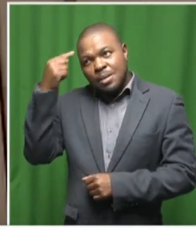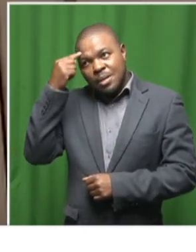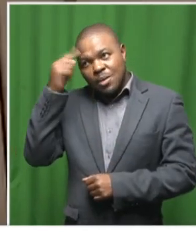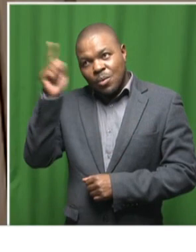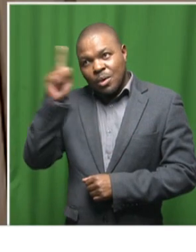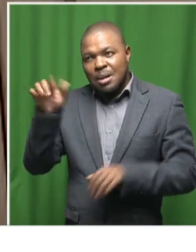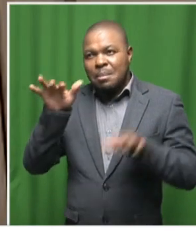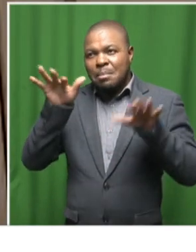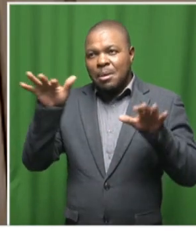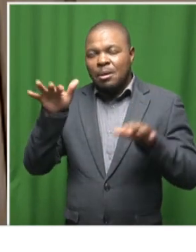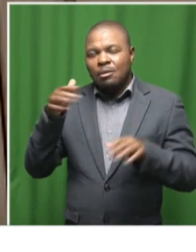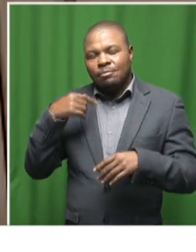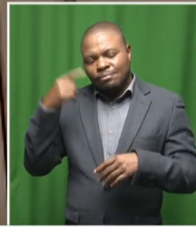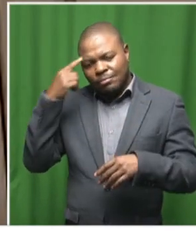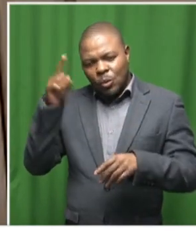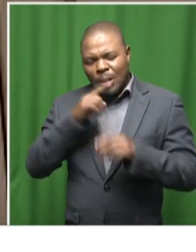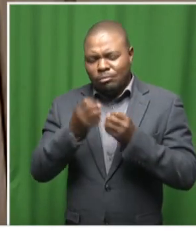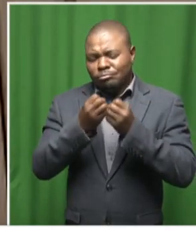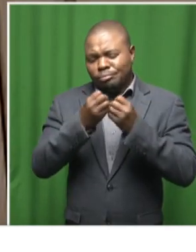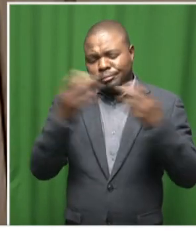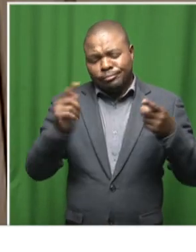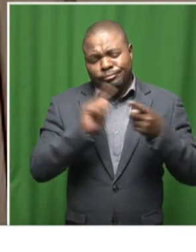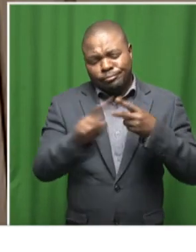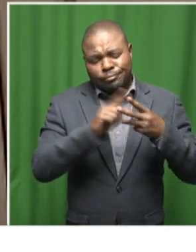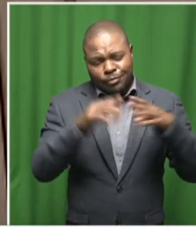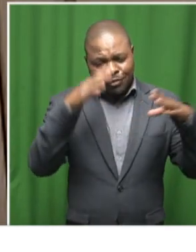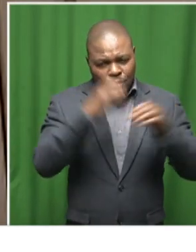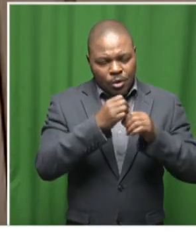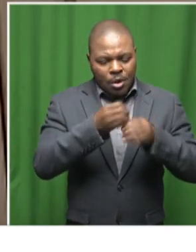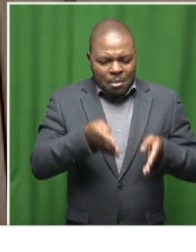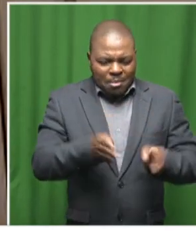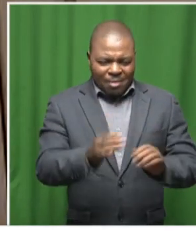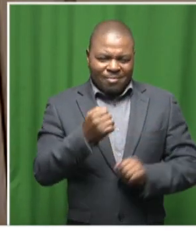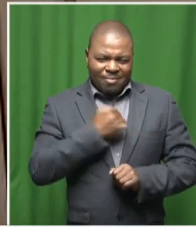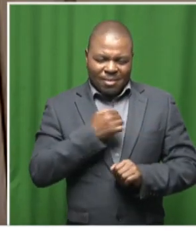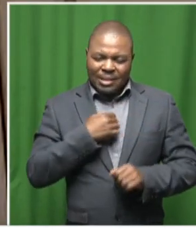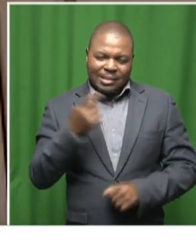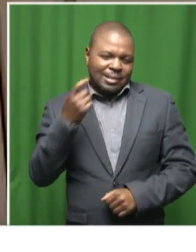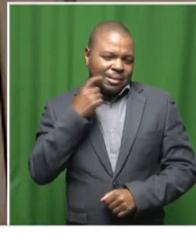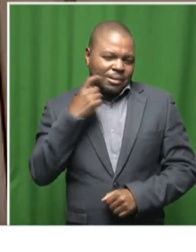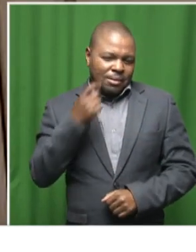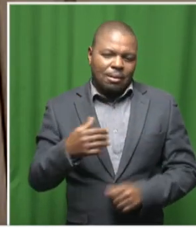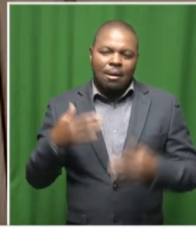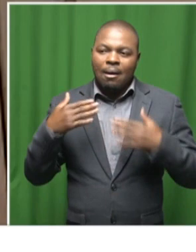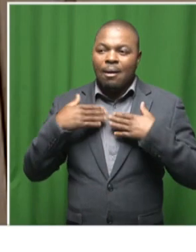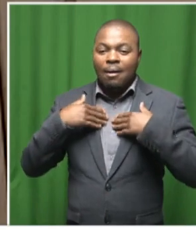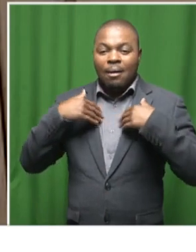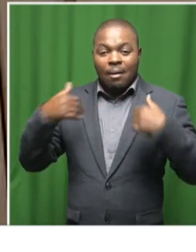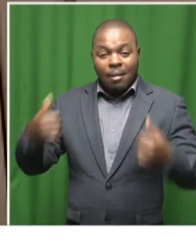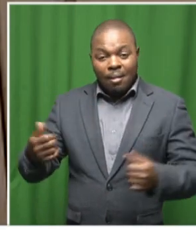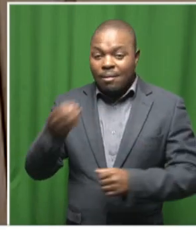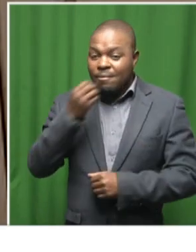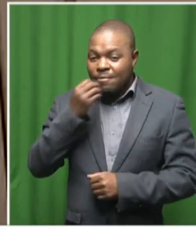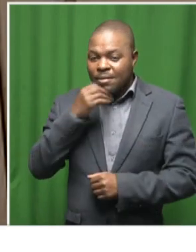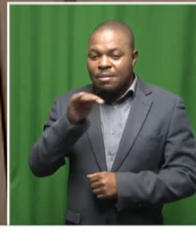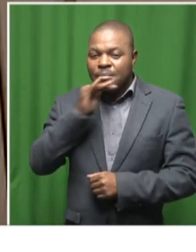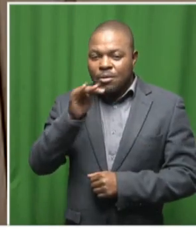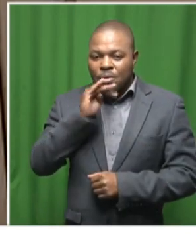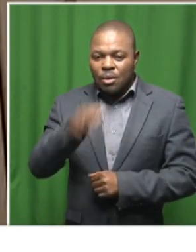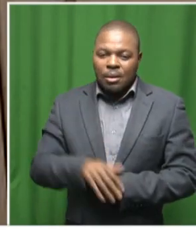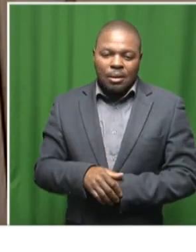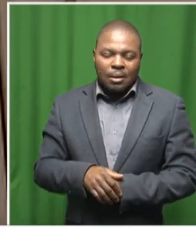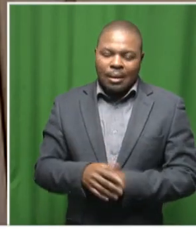to focus on a whole lot of stuff, right? So my method is very simple. Healthy eating compromises mainly of